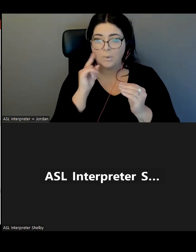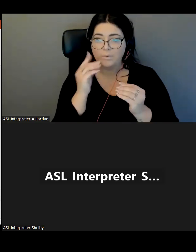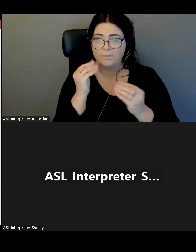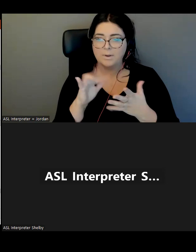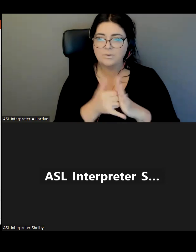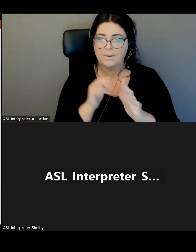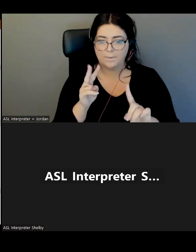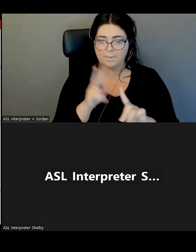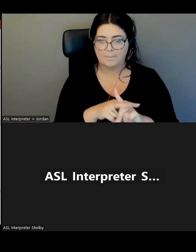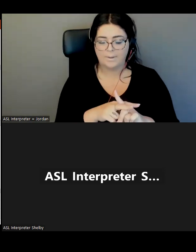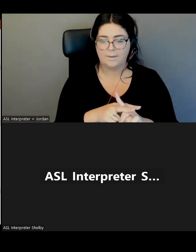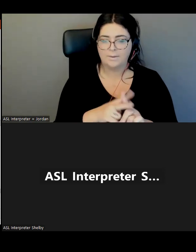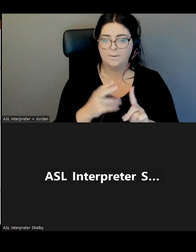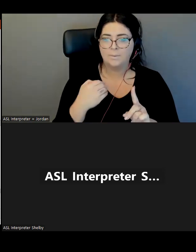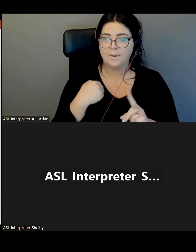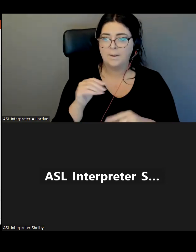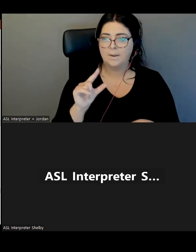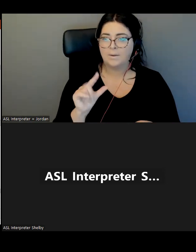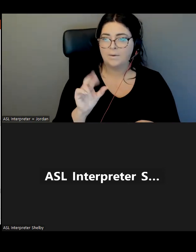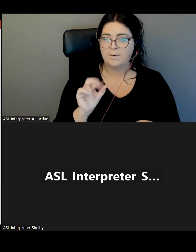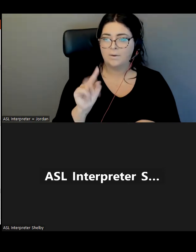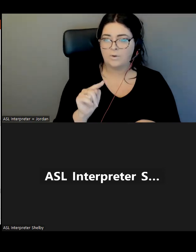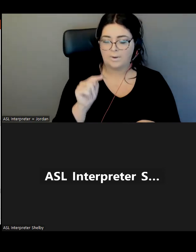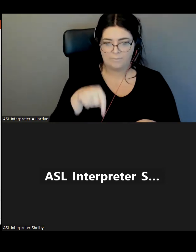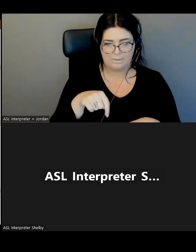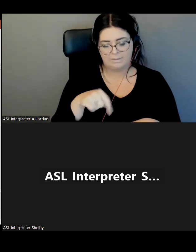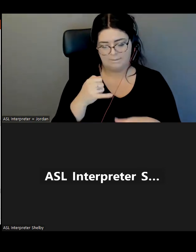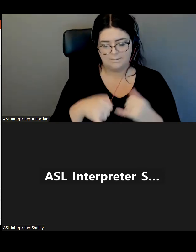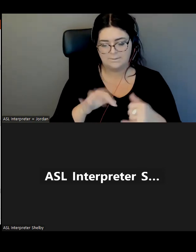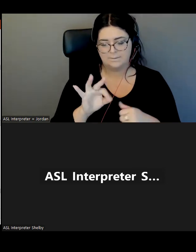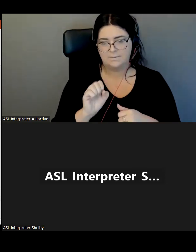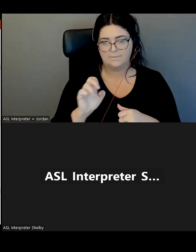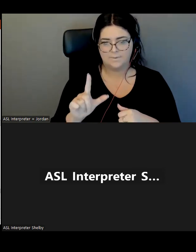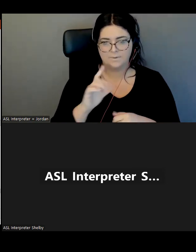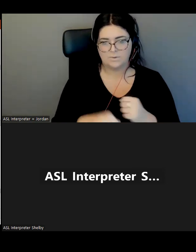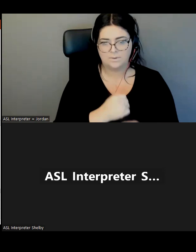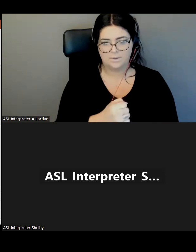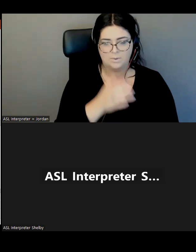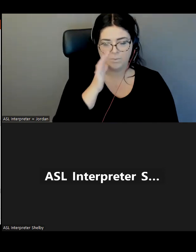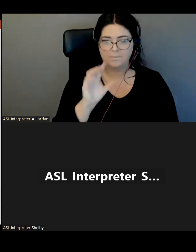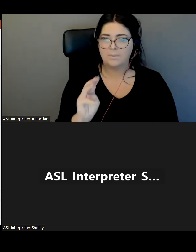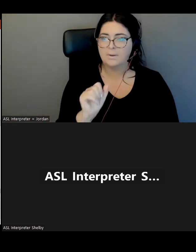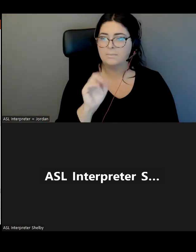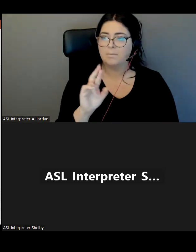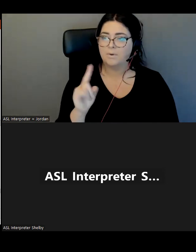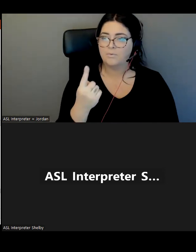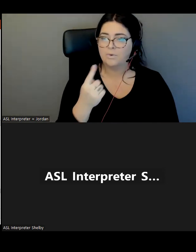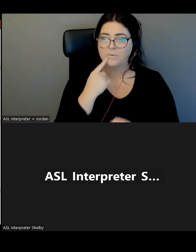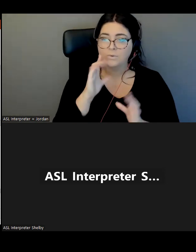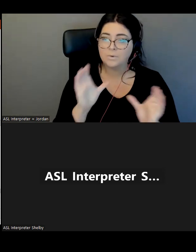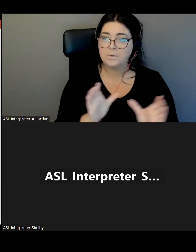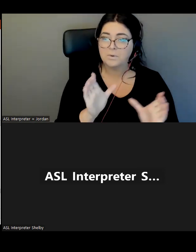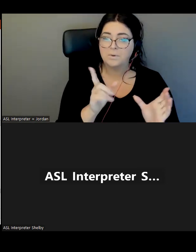grant call coming up, our final one for this fiscal year, which is happening on March the 1st. So I encourage